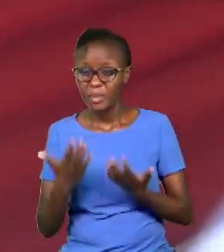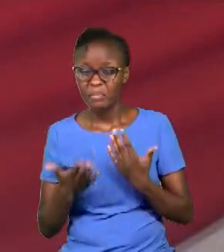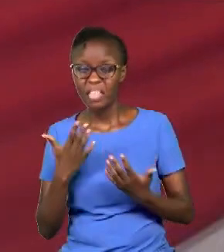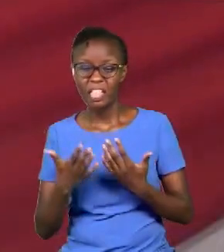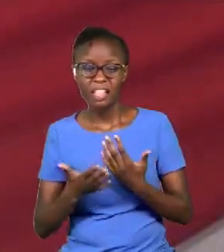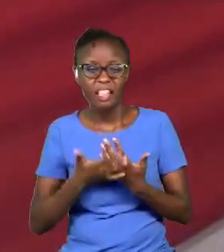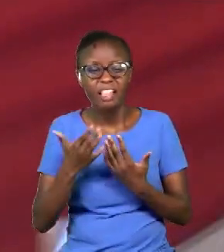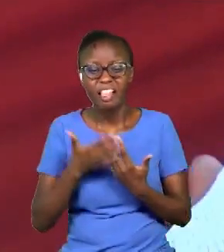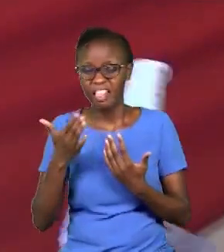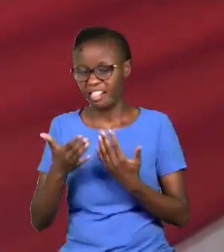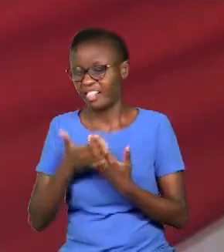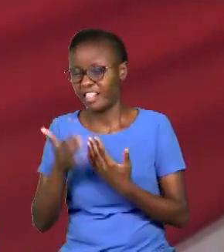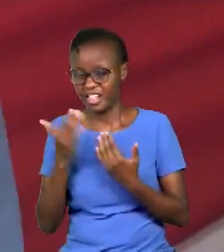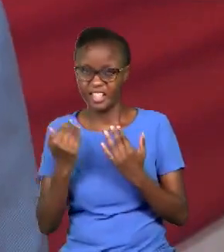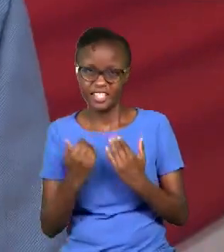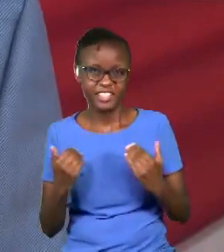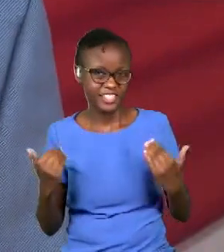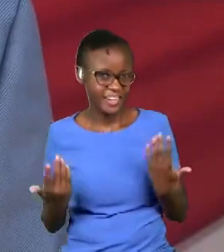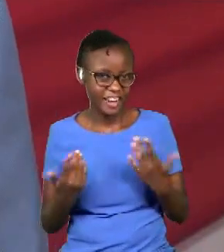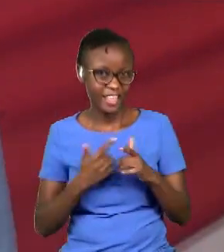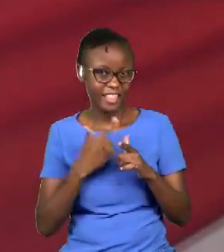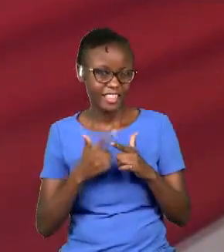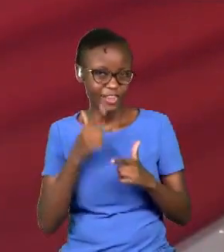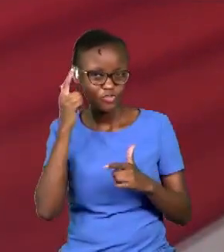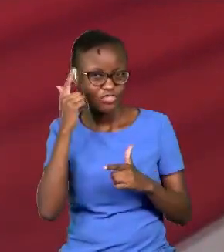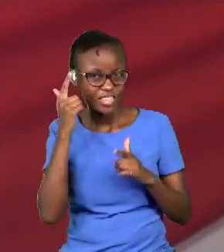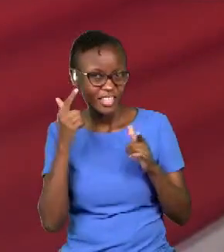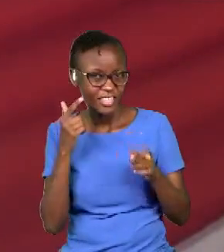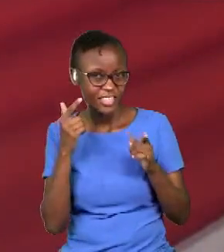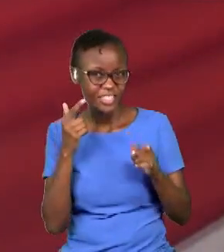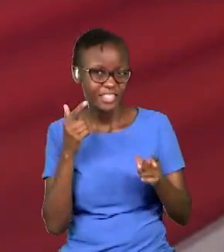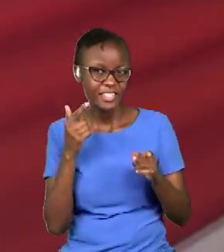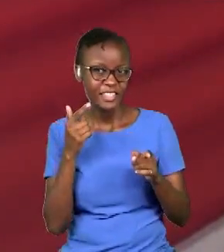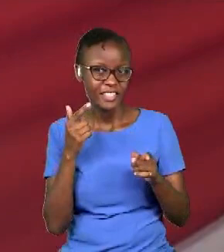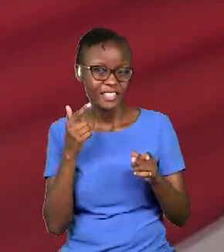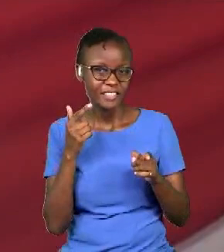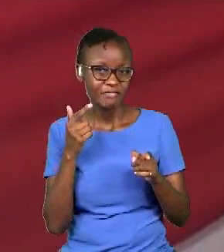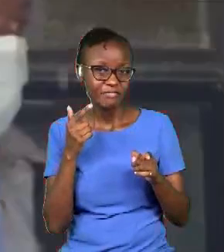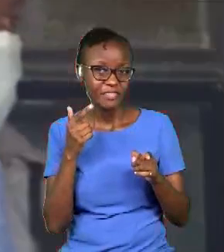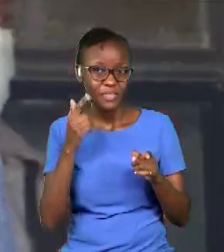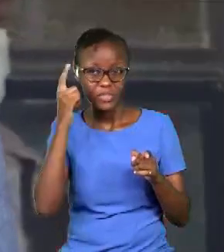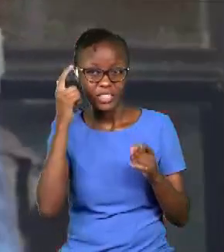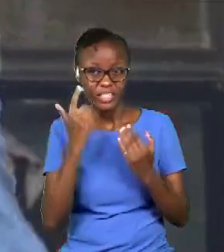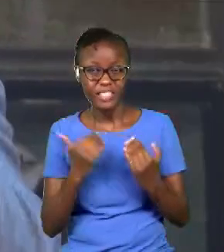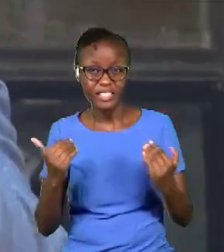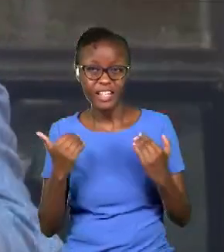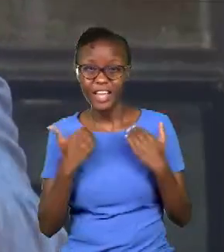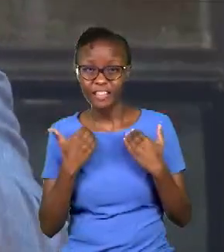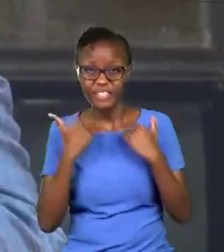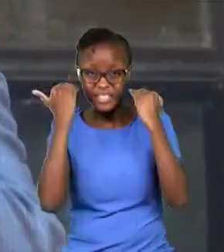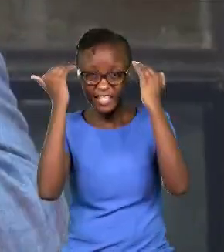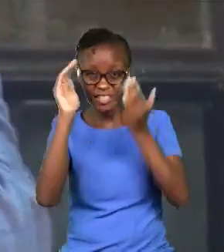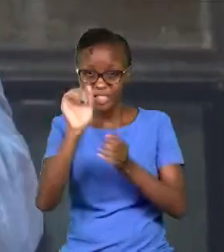and gentlemen, that is why you are seeing our children cannot handle stress. If you want to